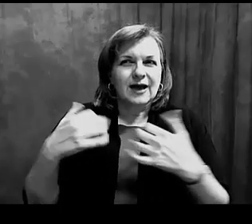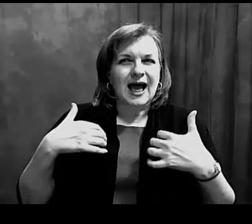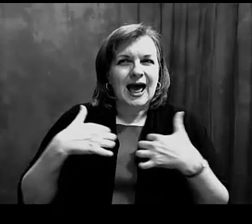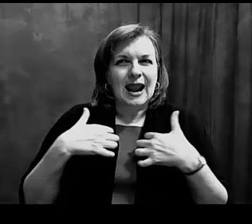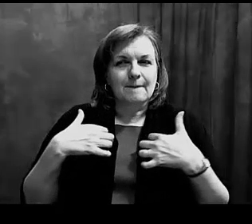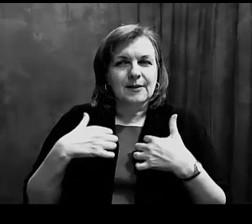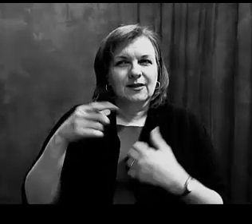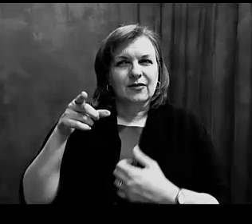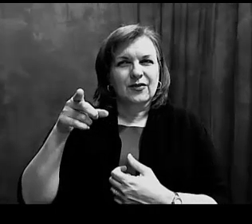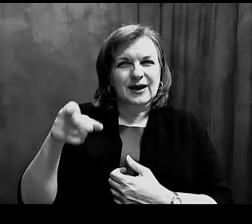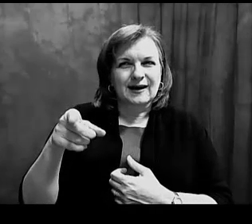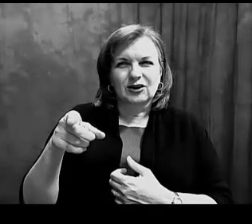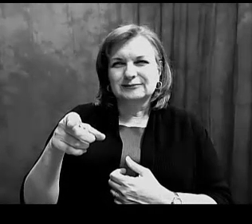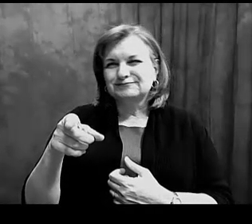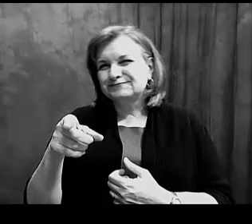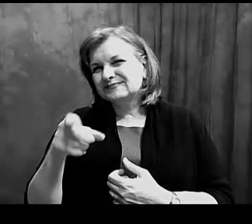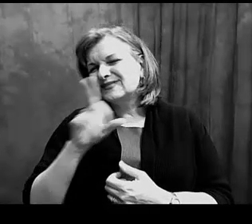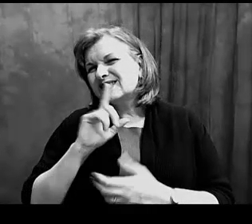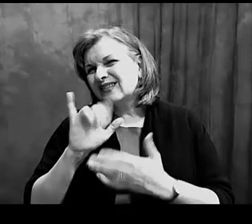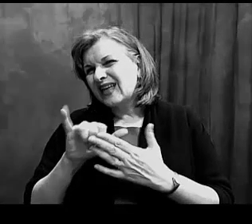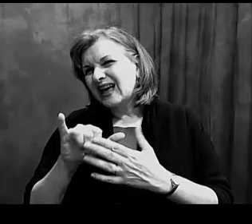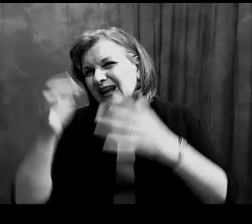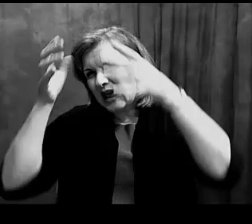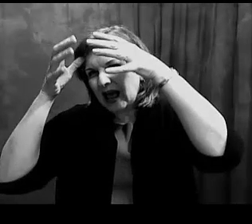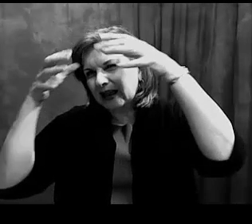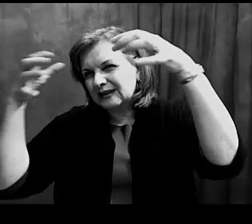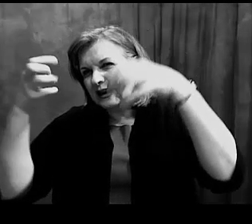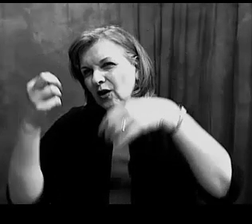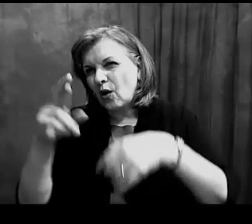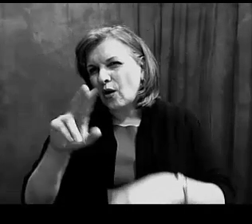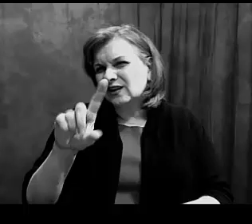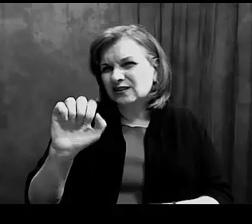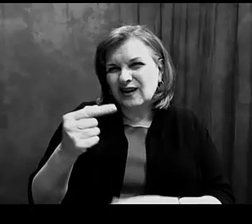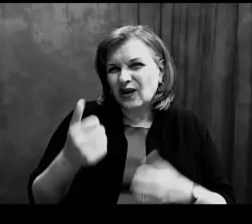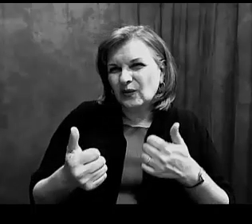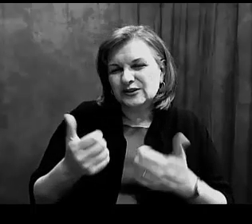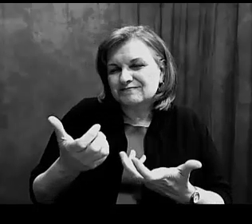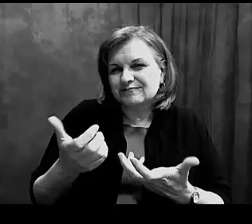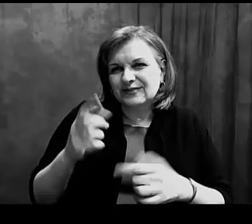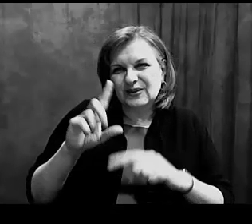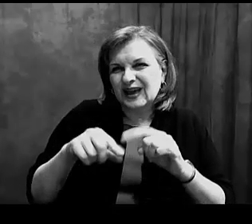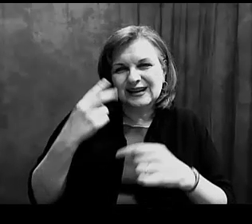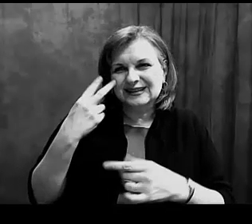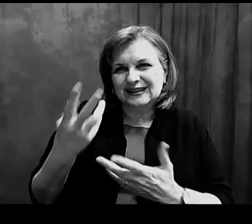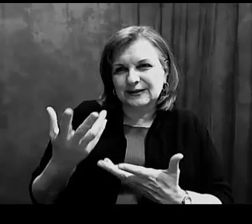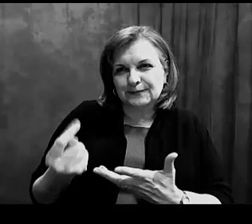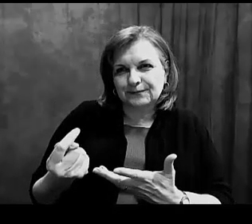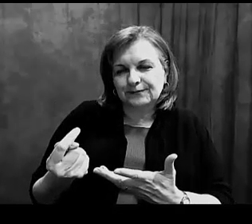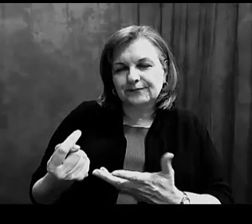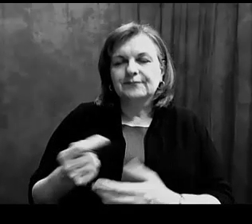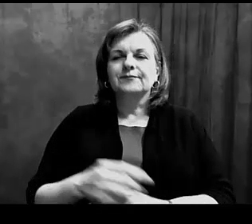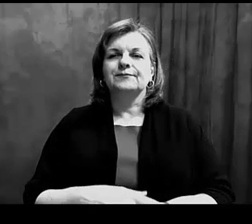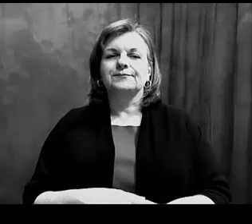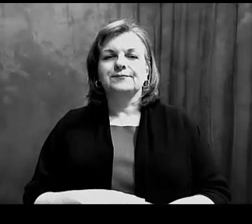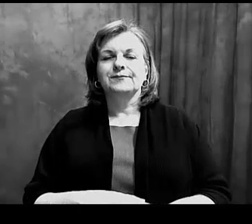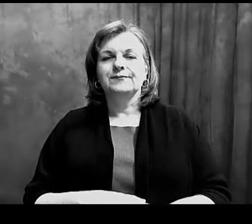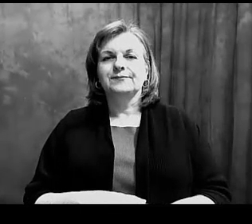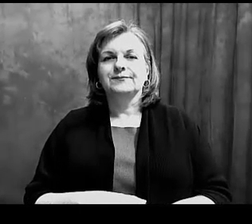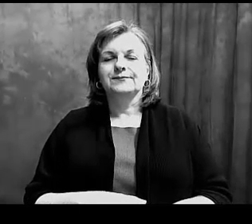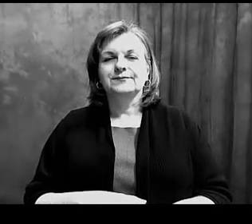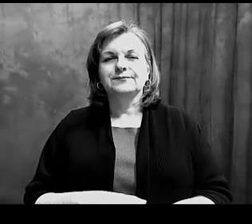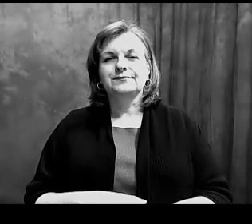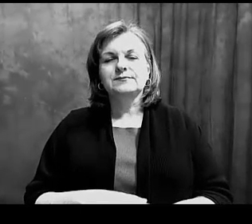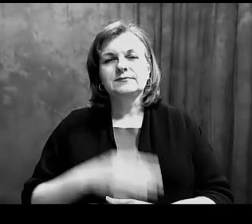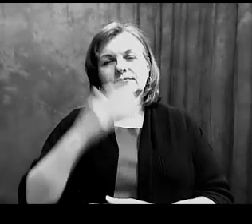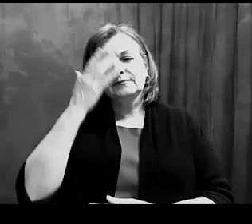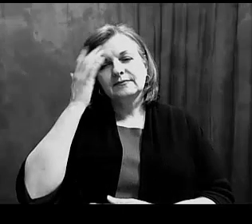be able to tell if an animal off in the distance across a field is a deer or a dog. Okay? We